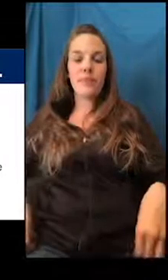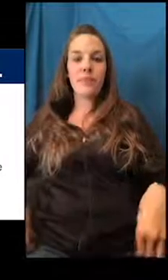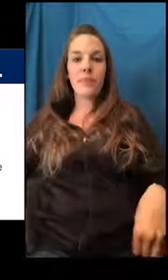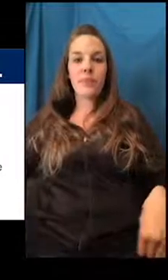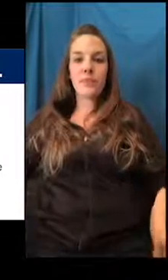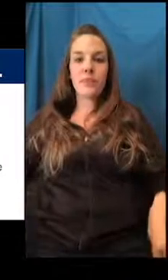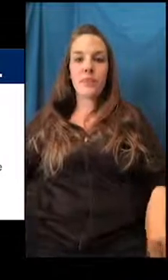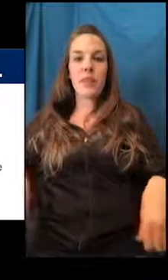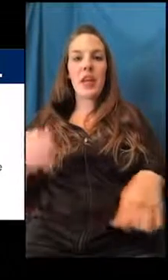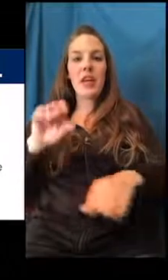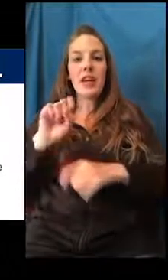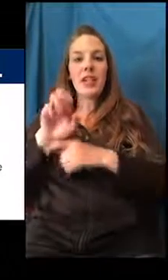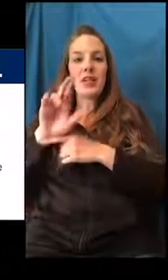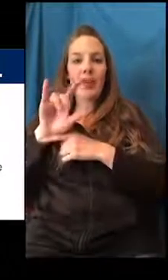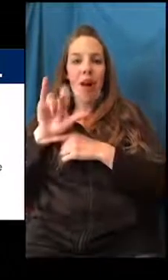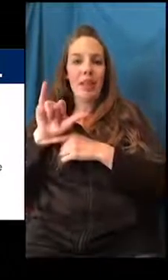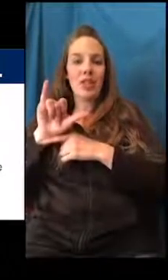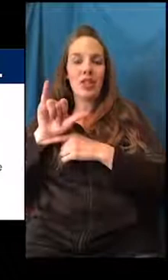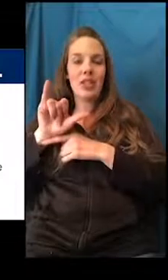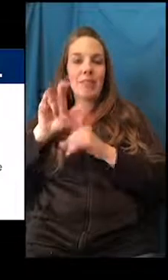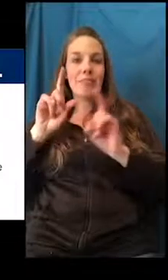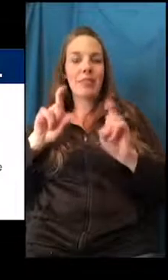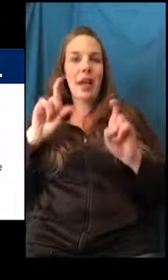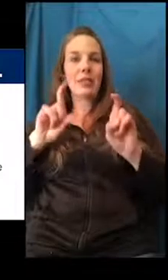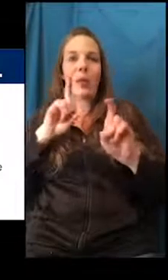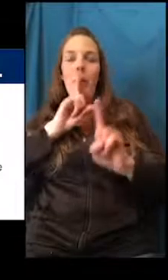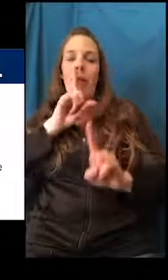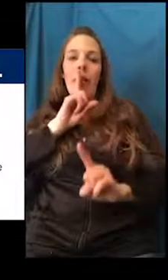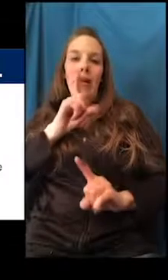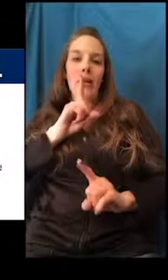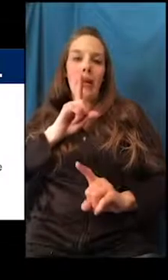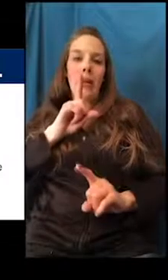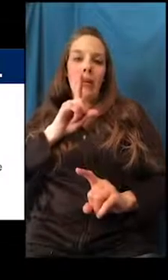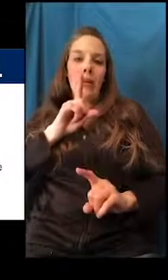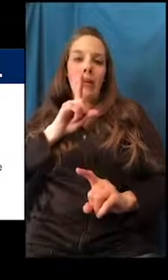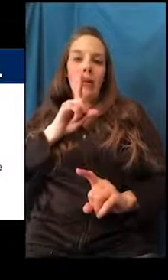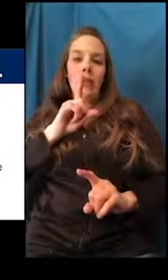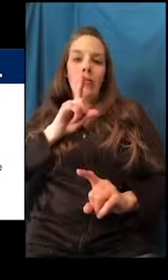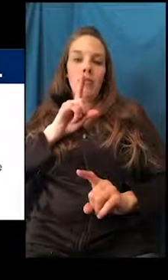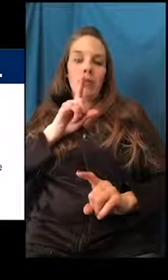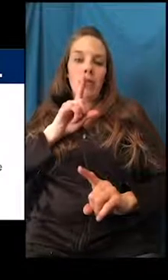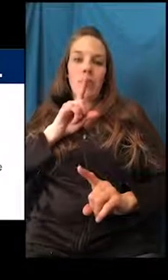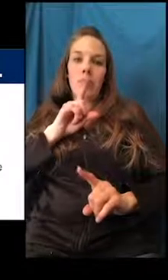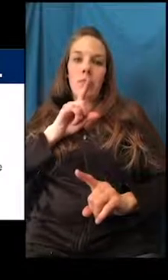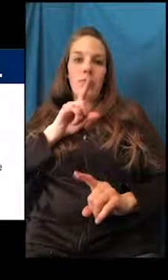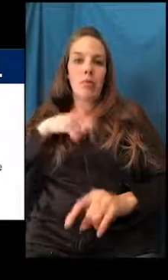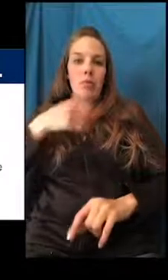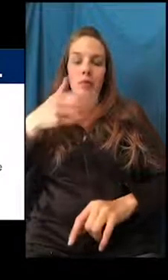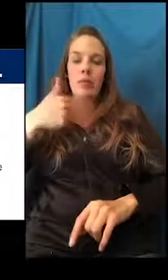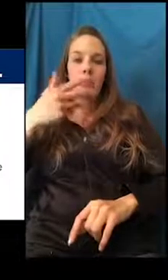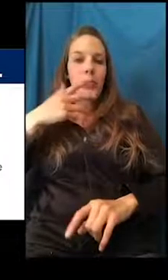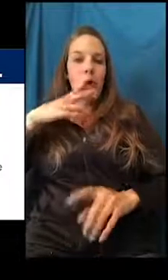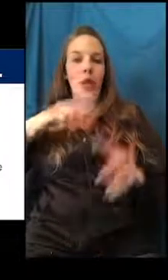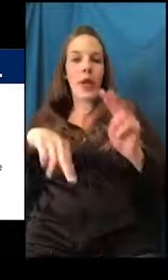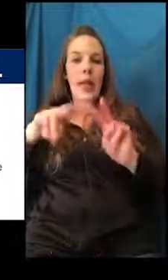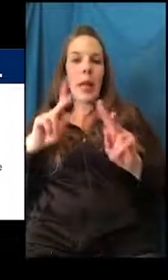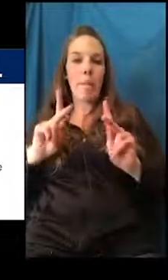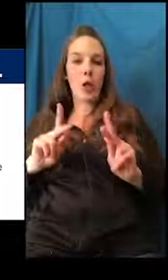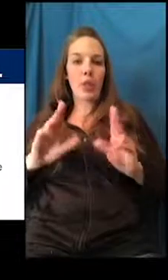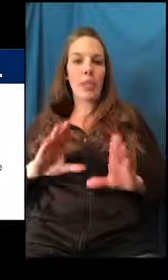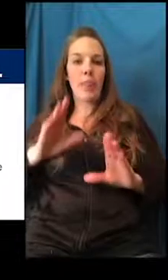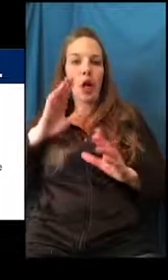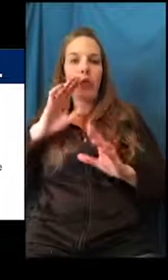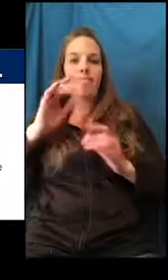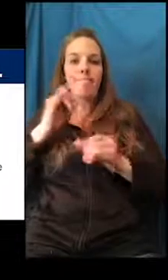Serology testing is really looking at a person's immune response.